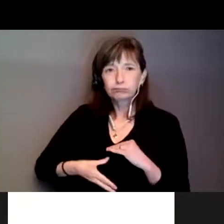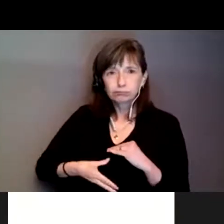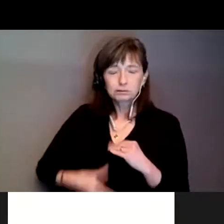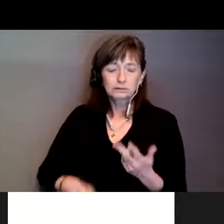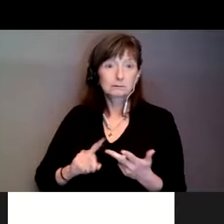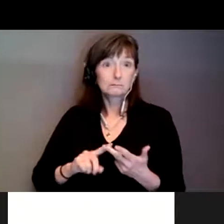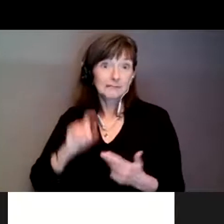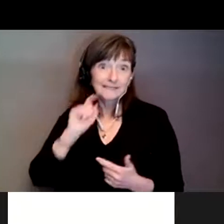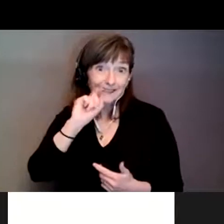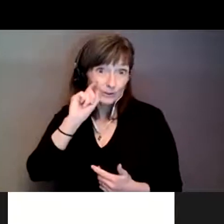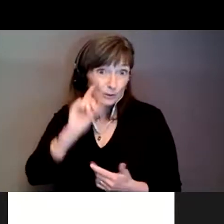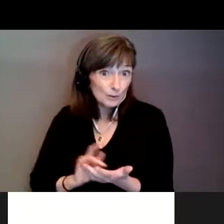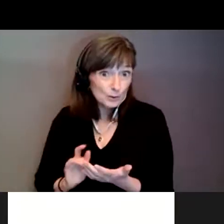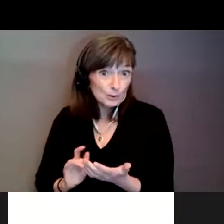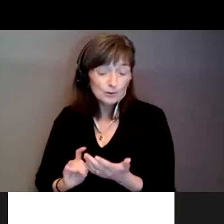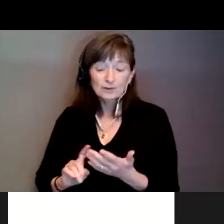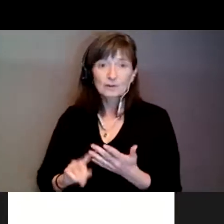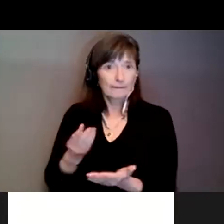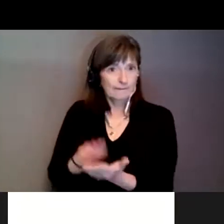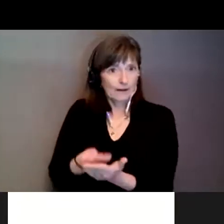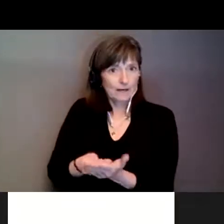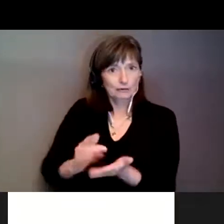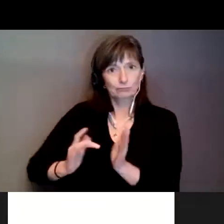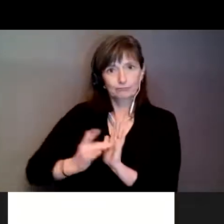sexual, financial,